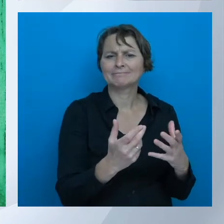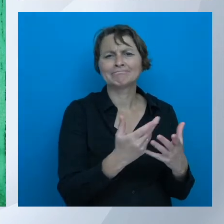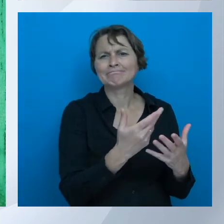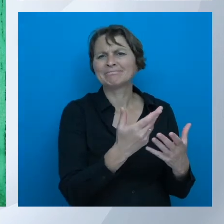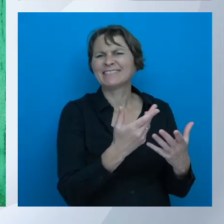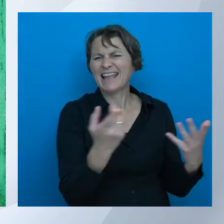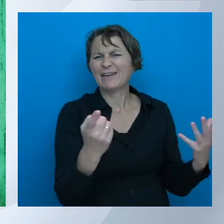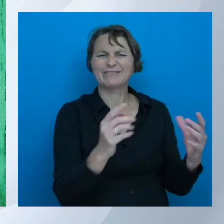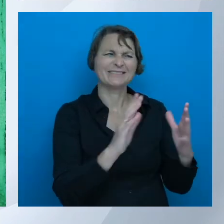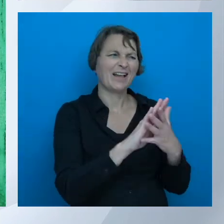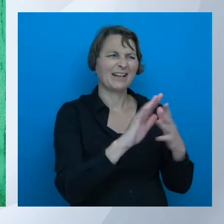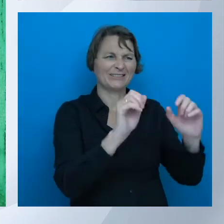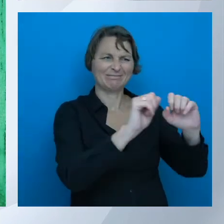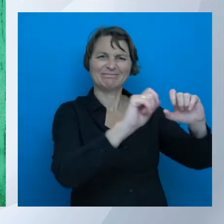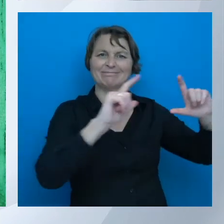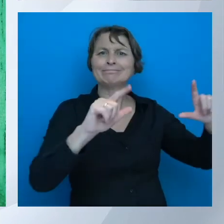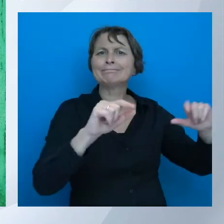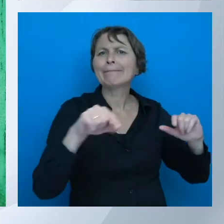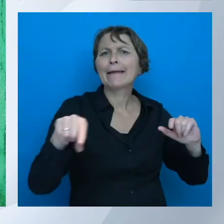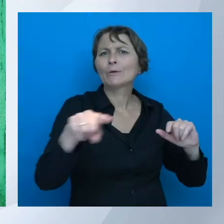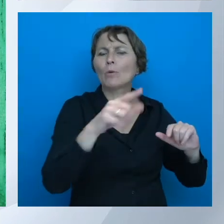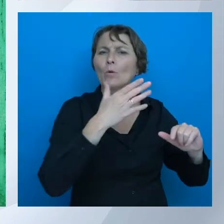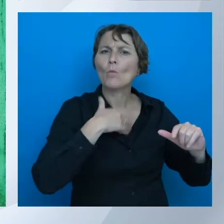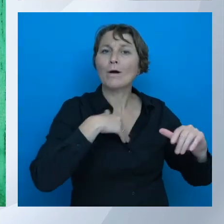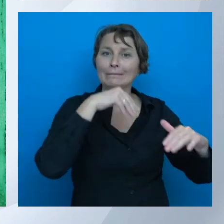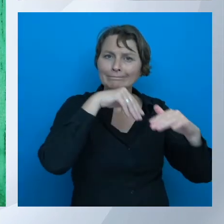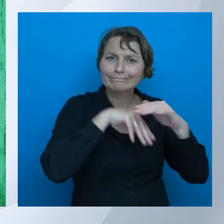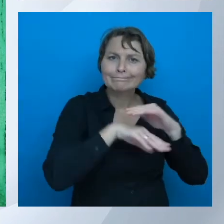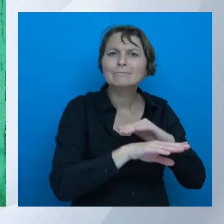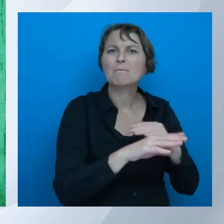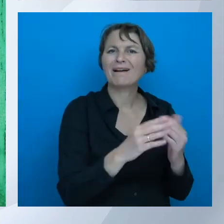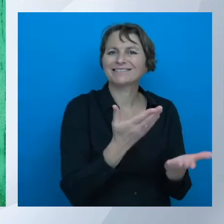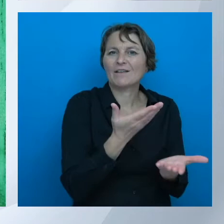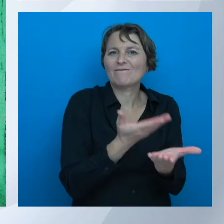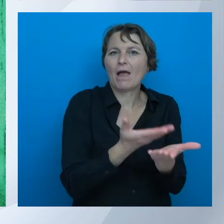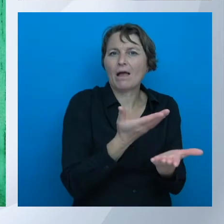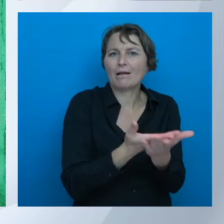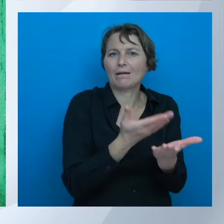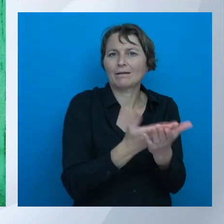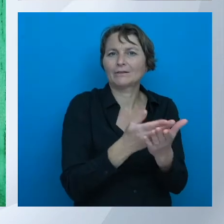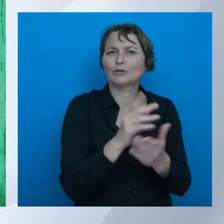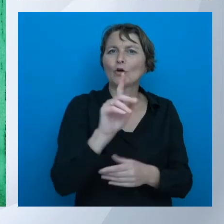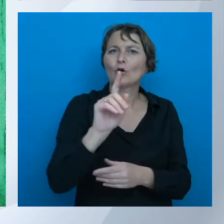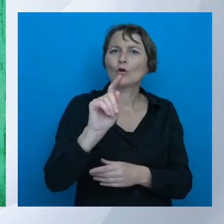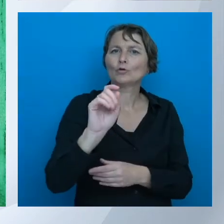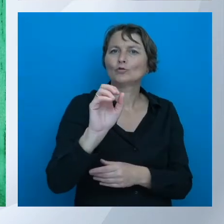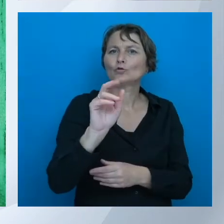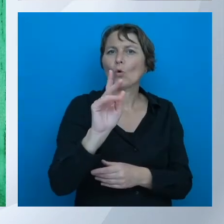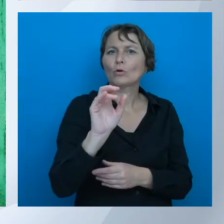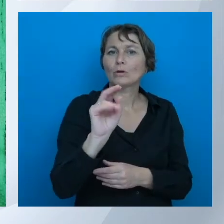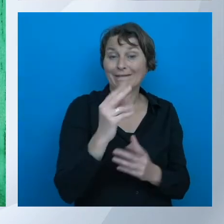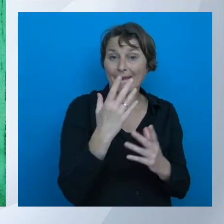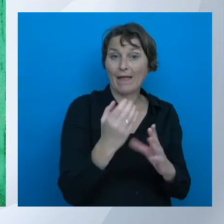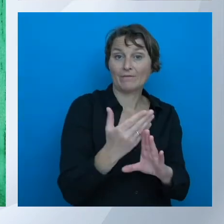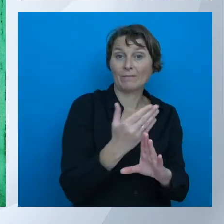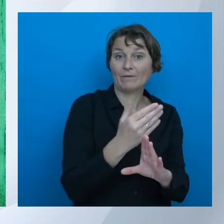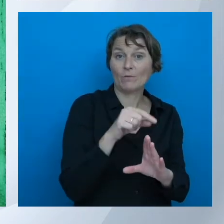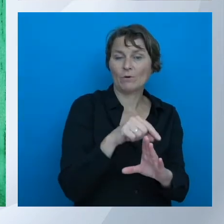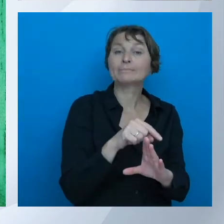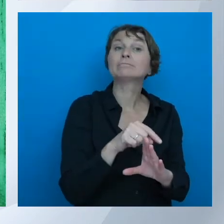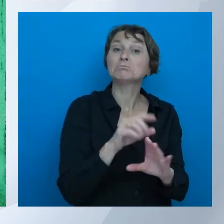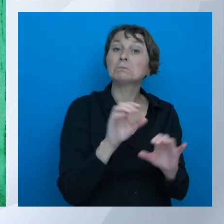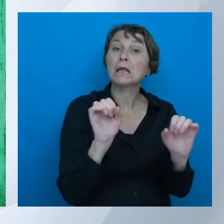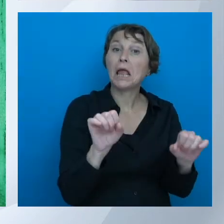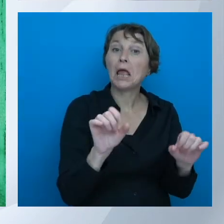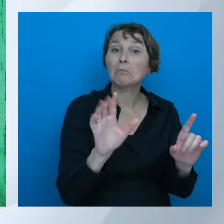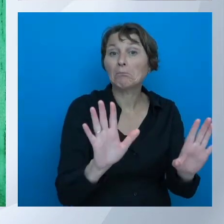service has to have a valid token. He has to be logged in. Now, you can do that, but then again, you can do the